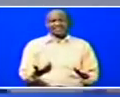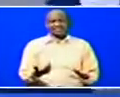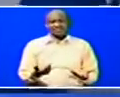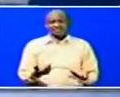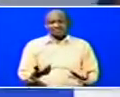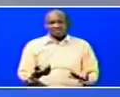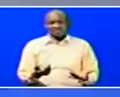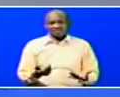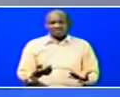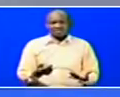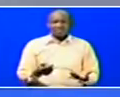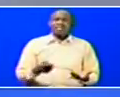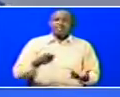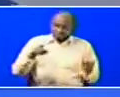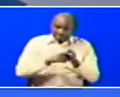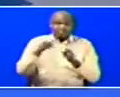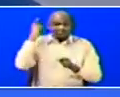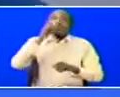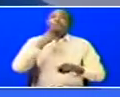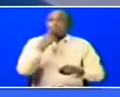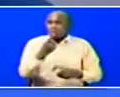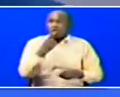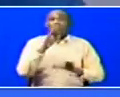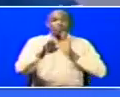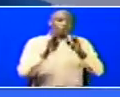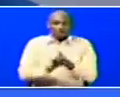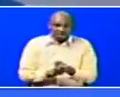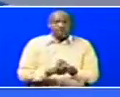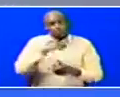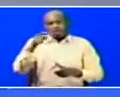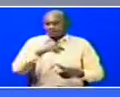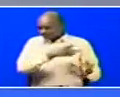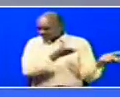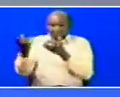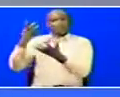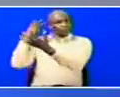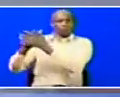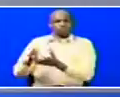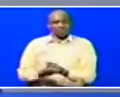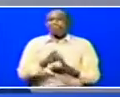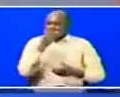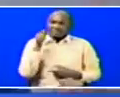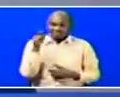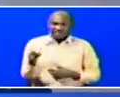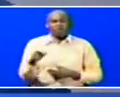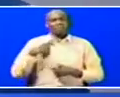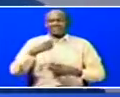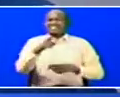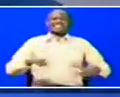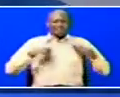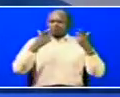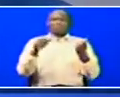the way their father used to do and take me to detention and spare the lives of these people.